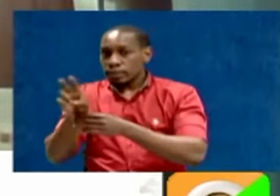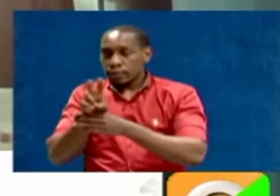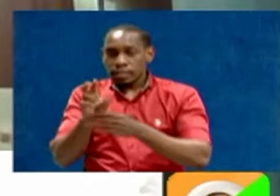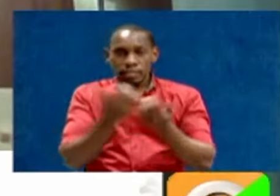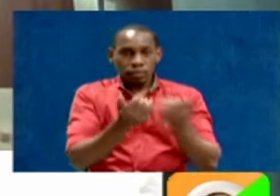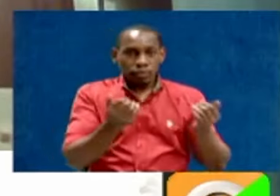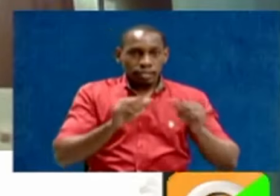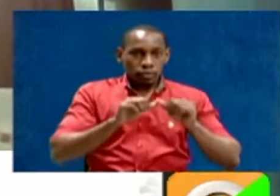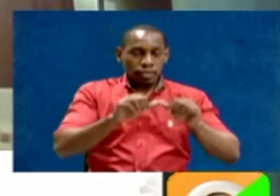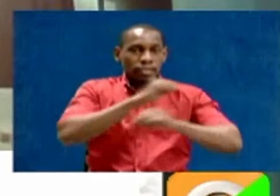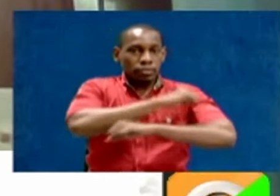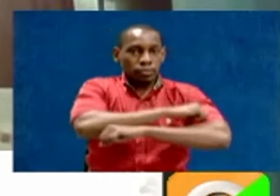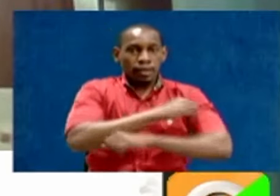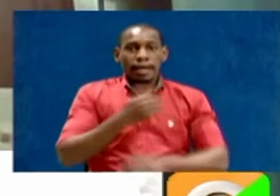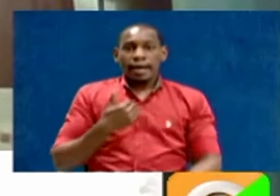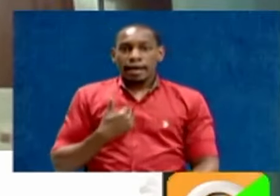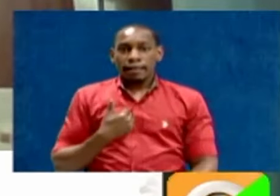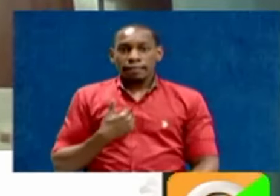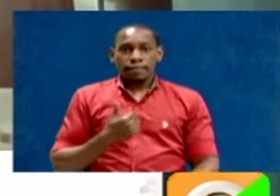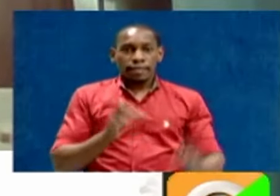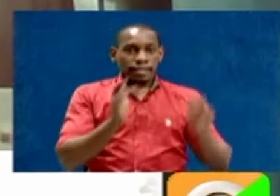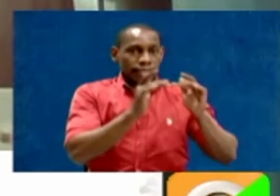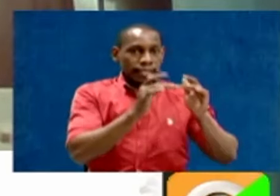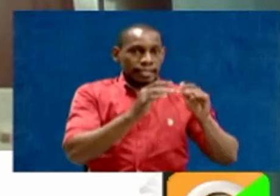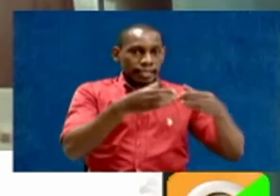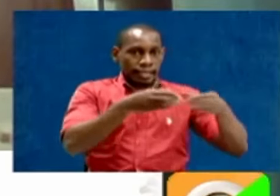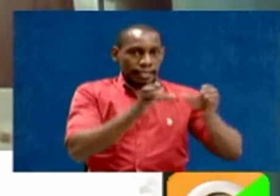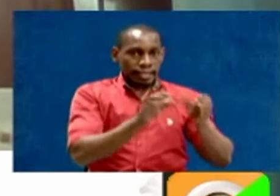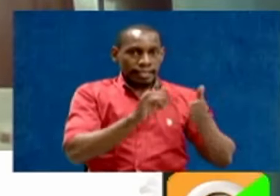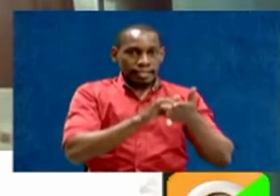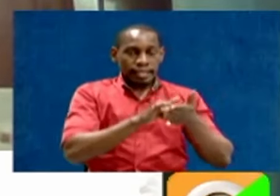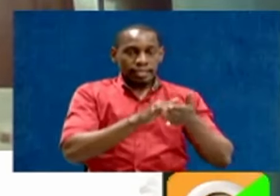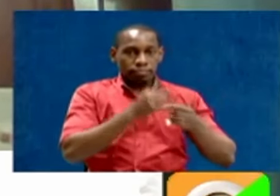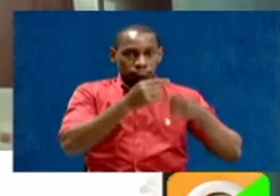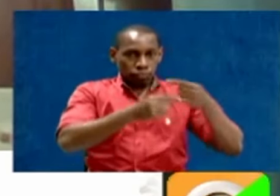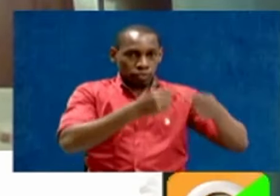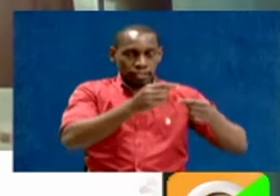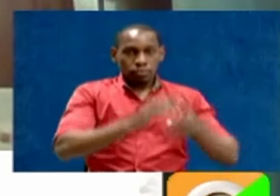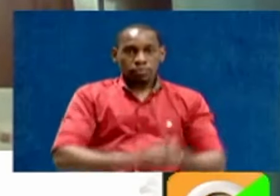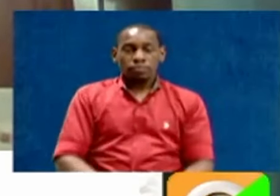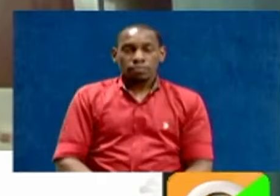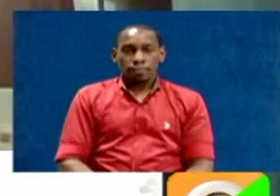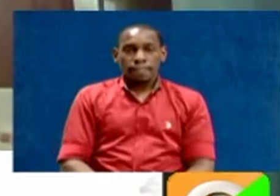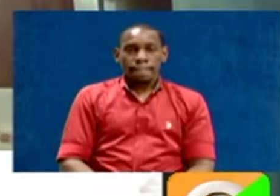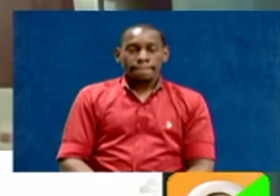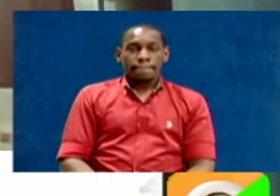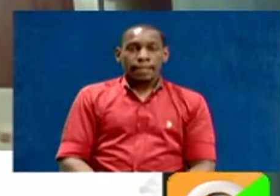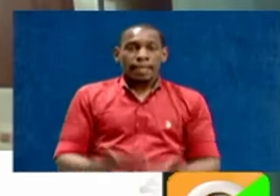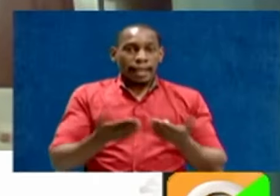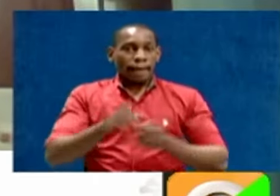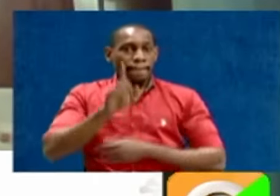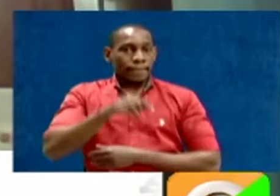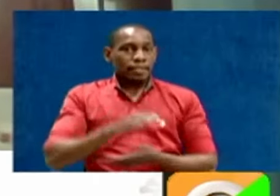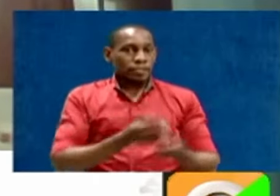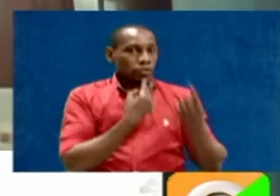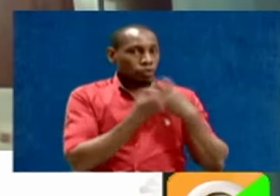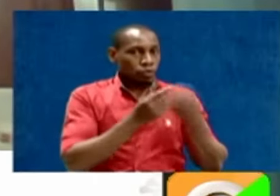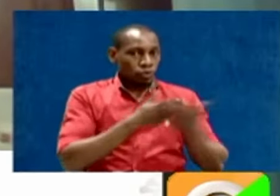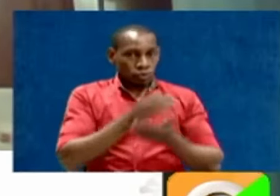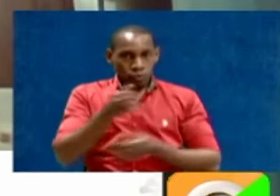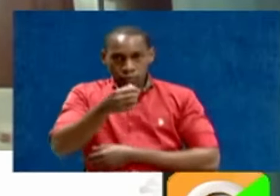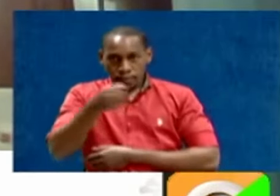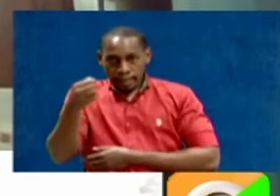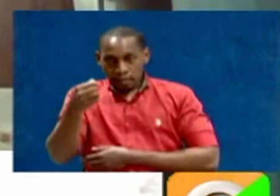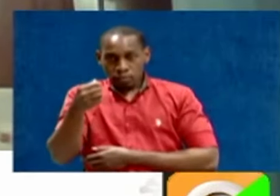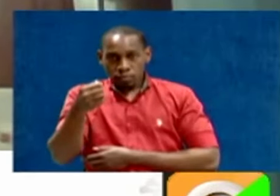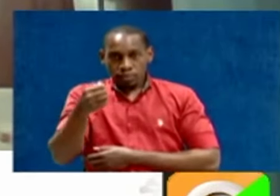children are still in school, so they have online classes that they attend to. So you have to talk through the door. You